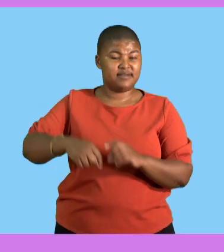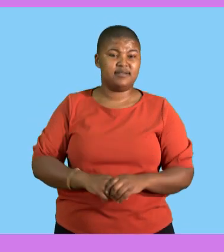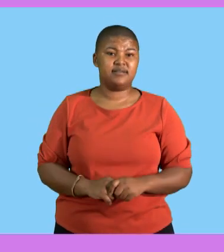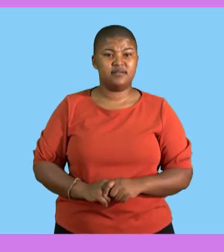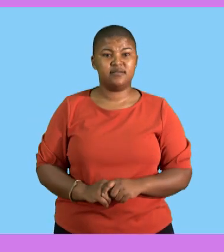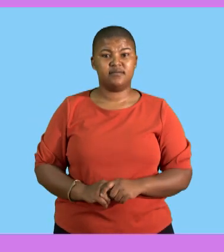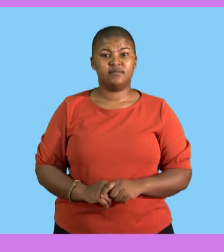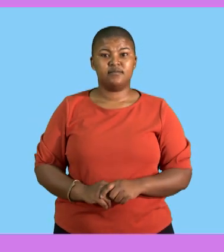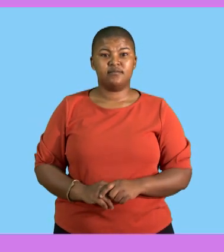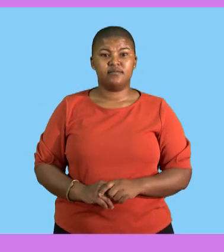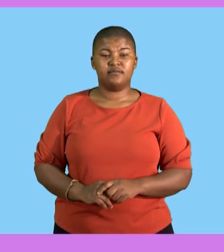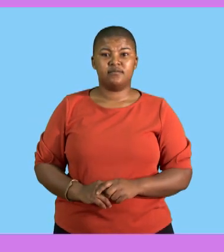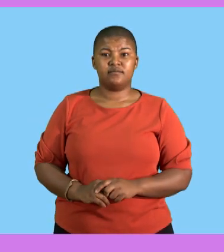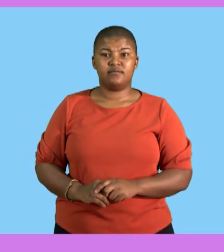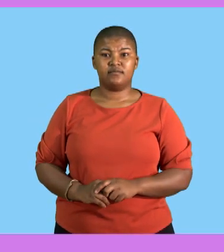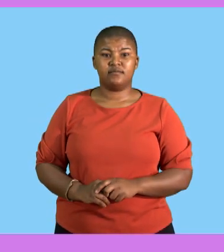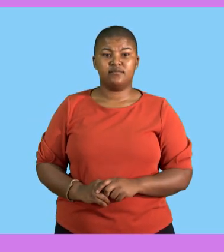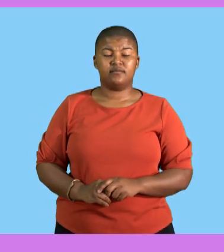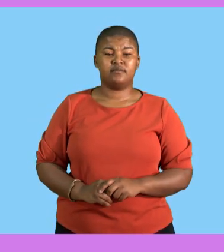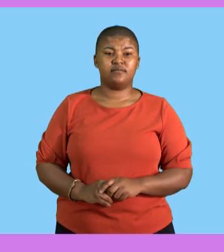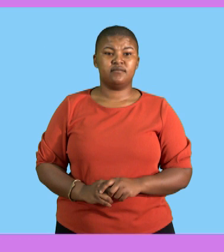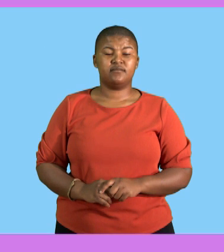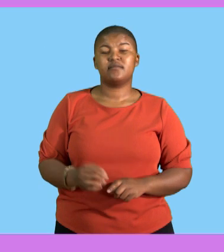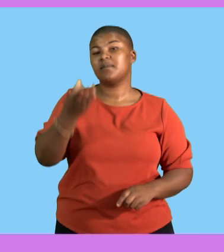these salaries. So this gives us